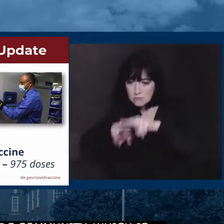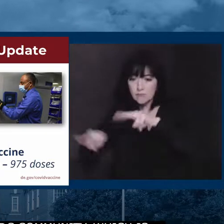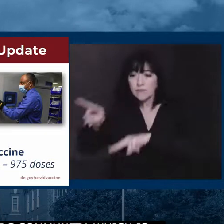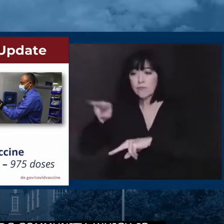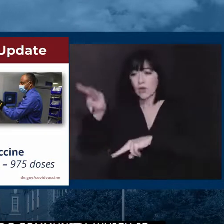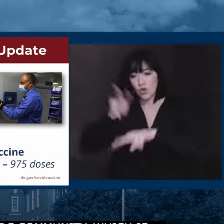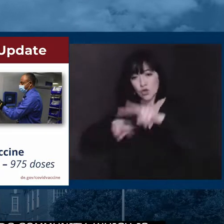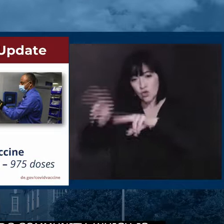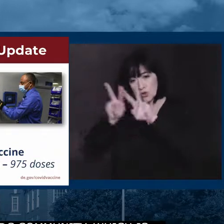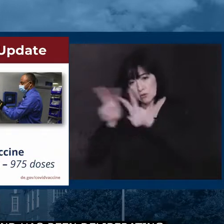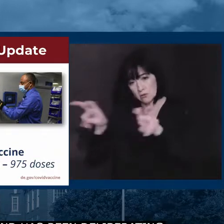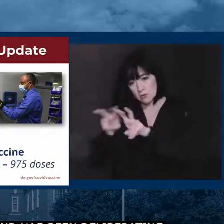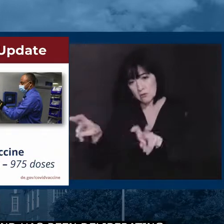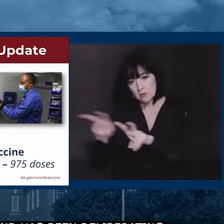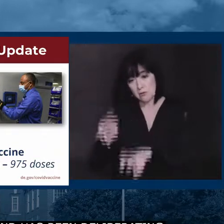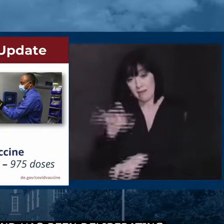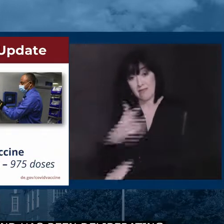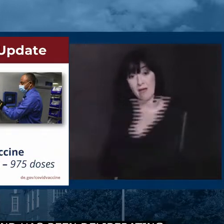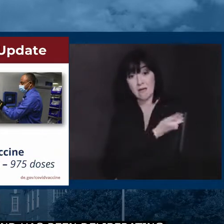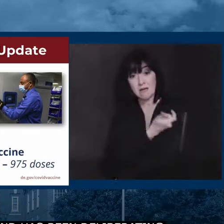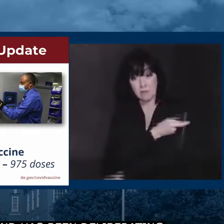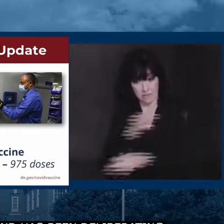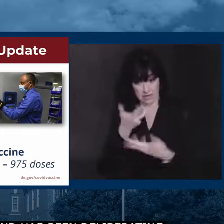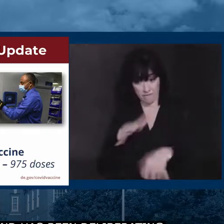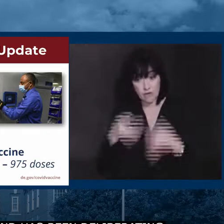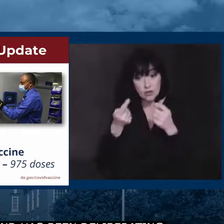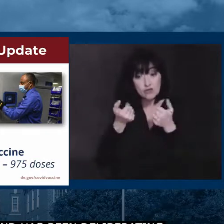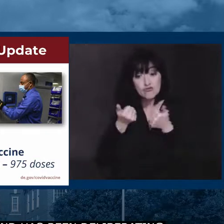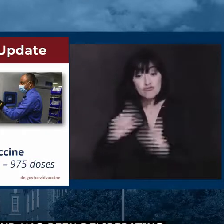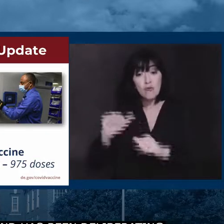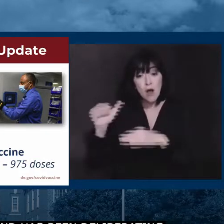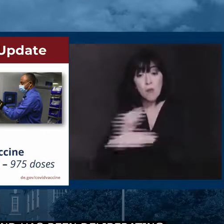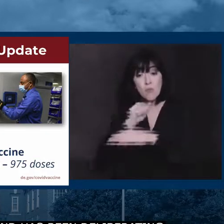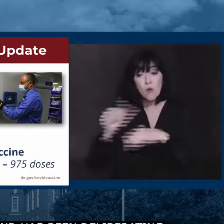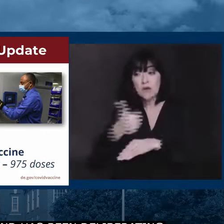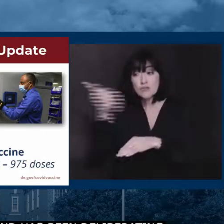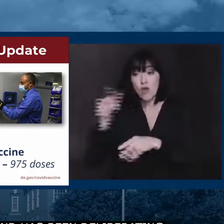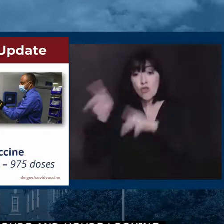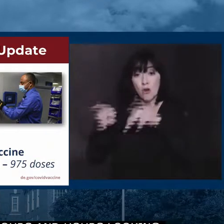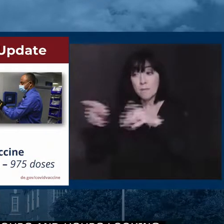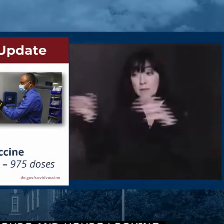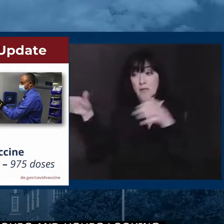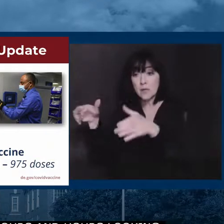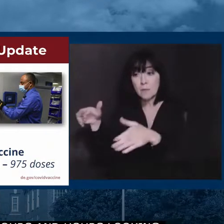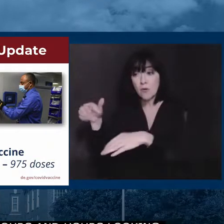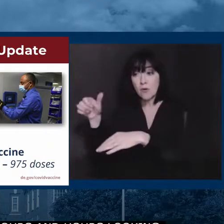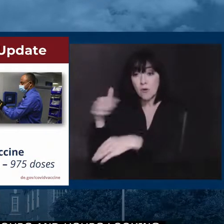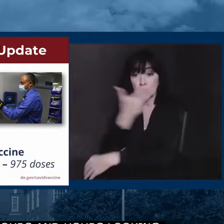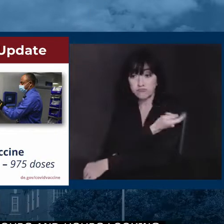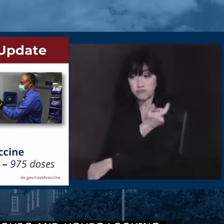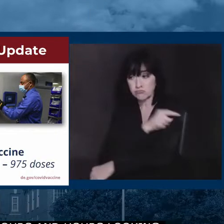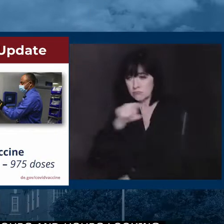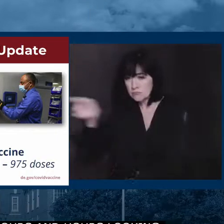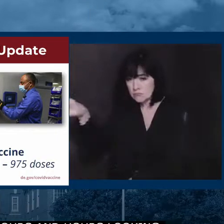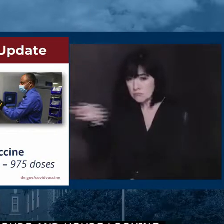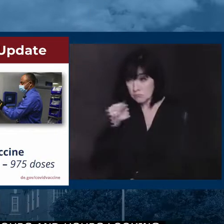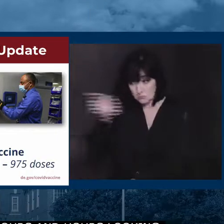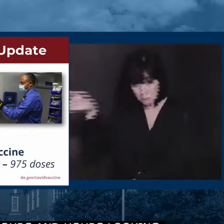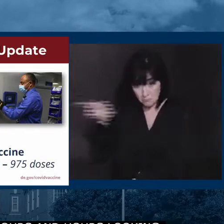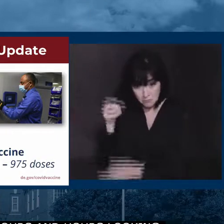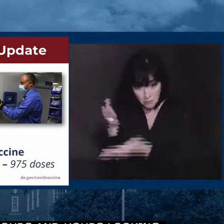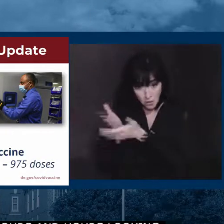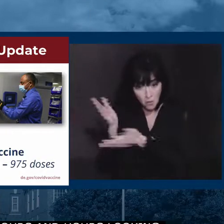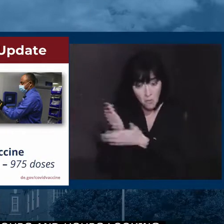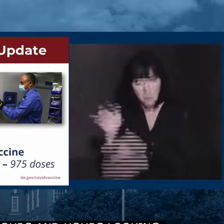at the safety and efficacy, and came out with their recommendations on December 12th. And then